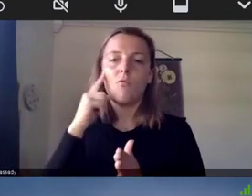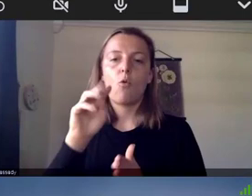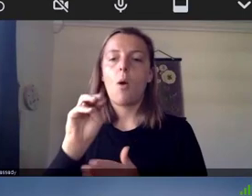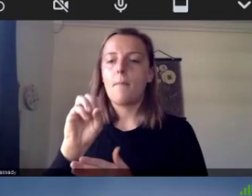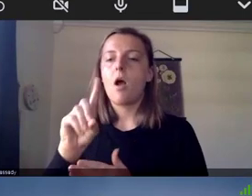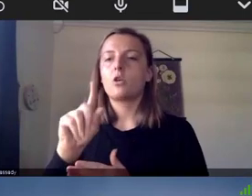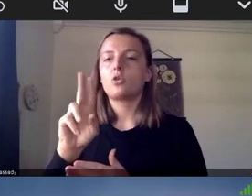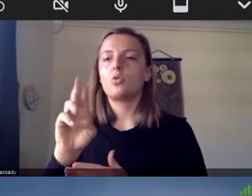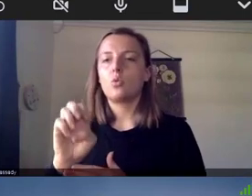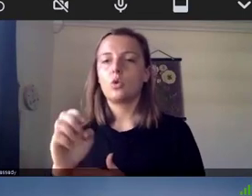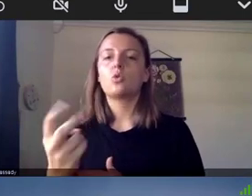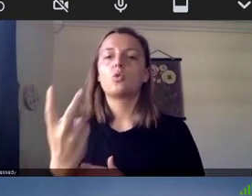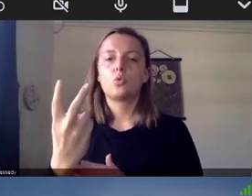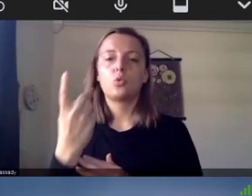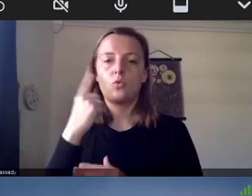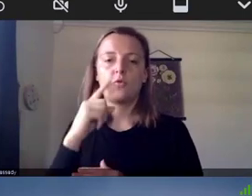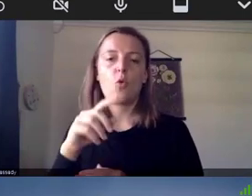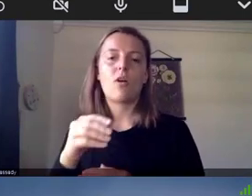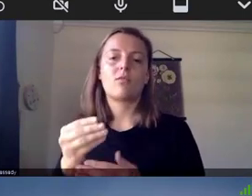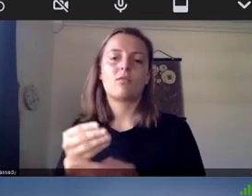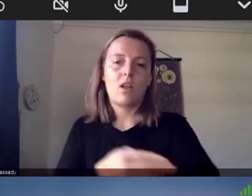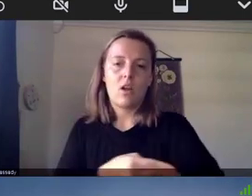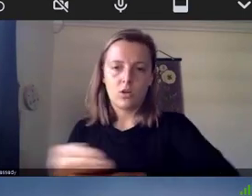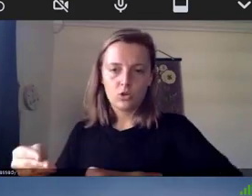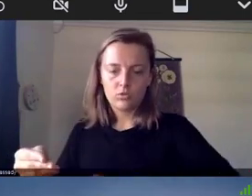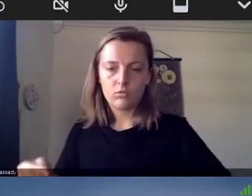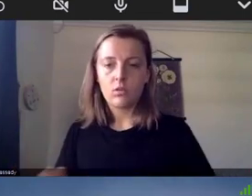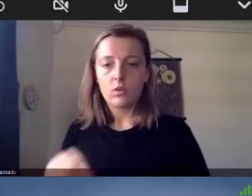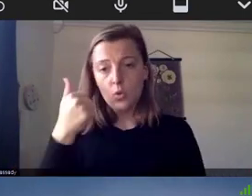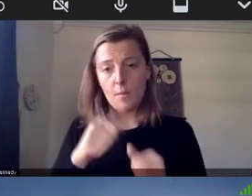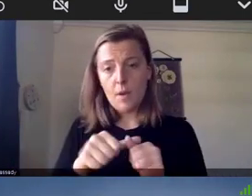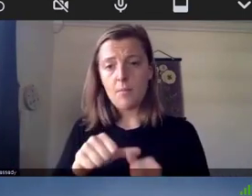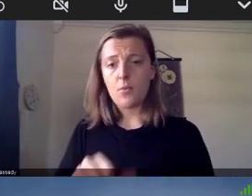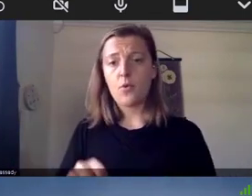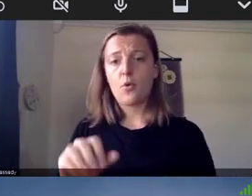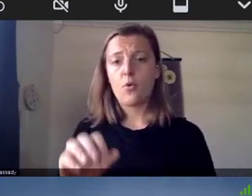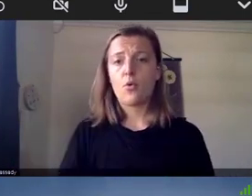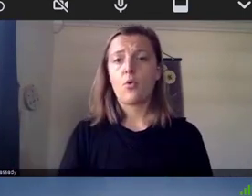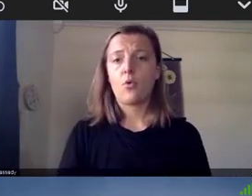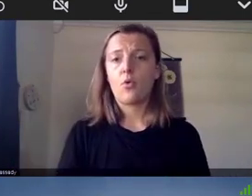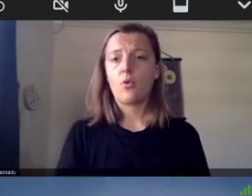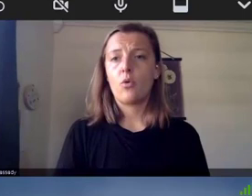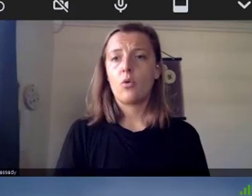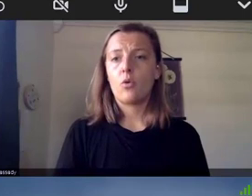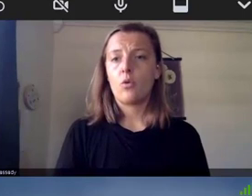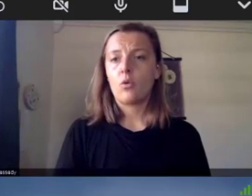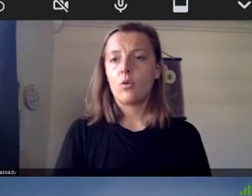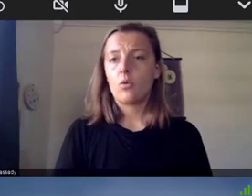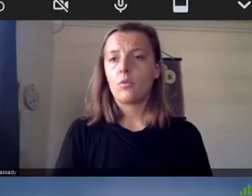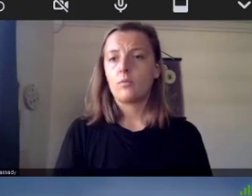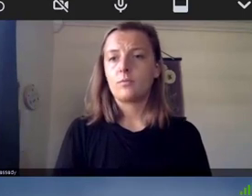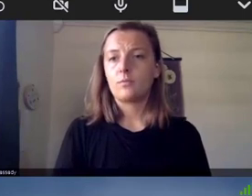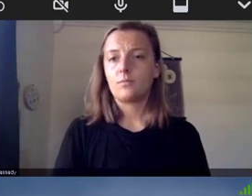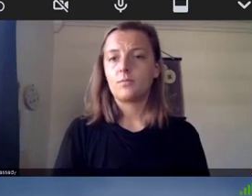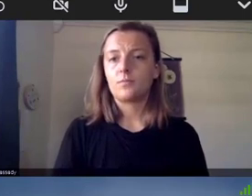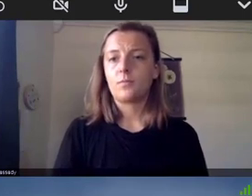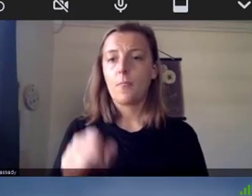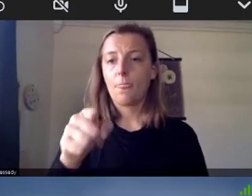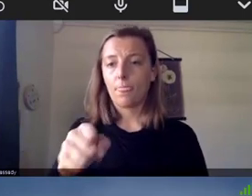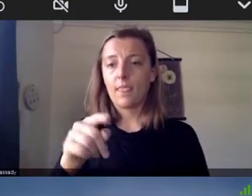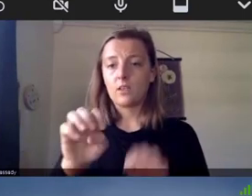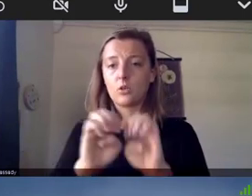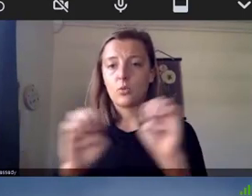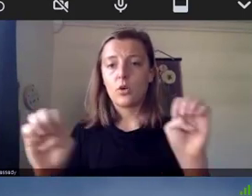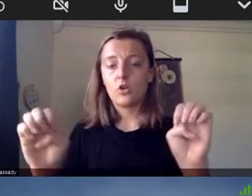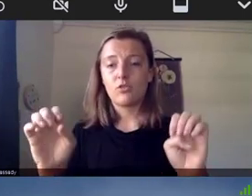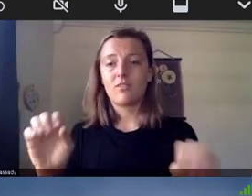Fourier's equation as being a one-dimensional equation, but then we said, well, really, we can be conducting heat in